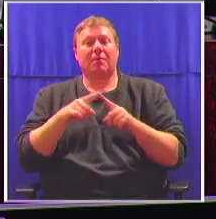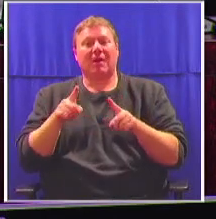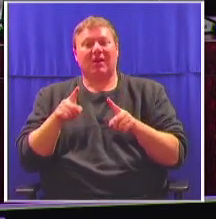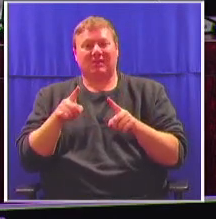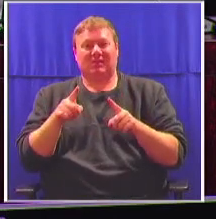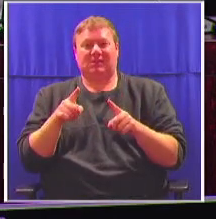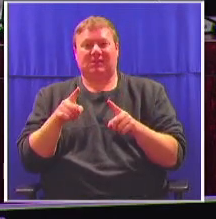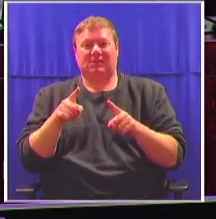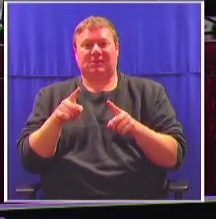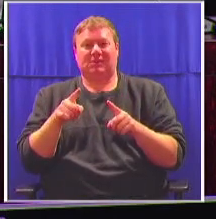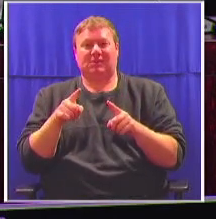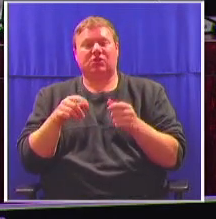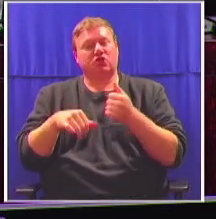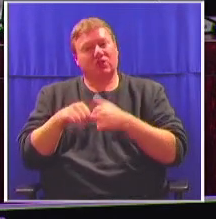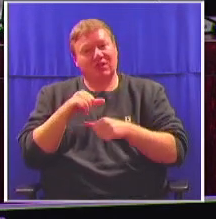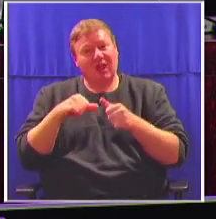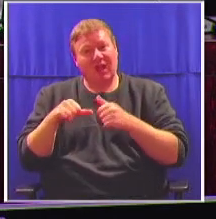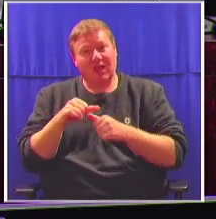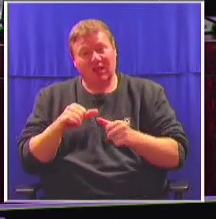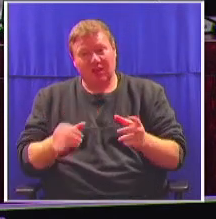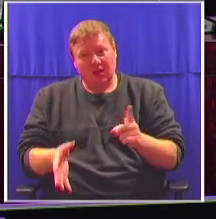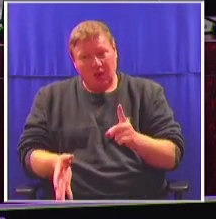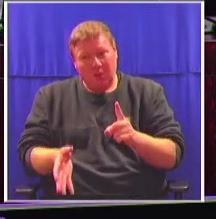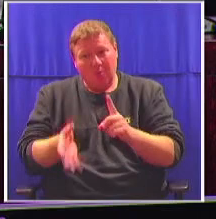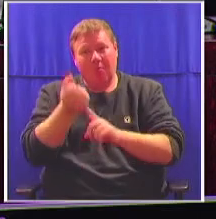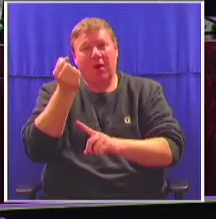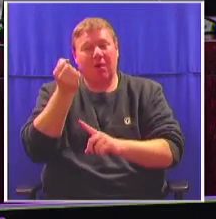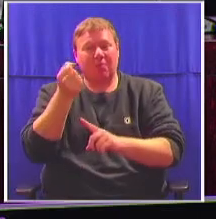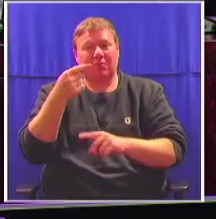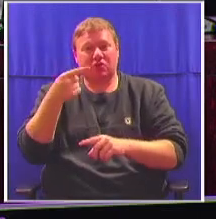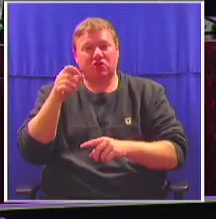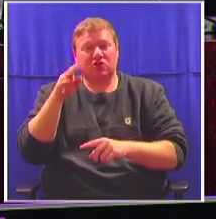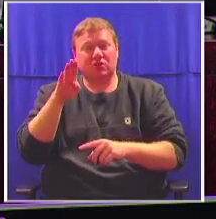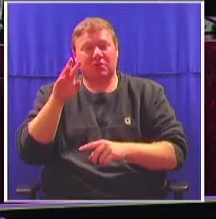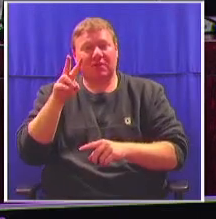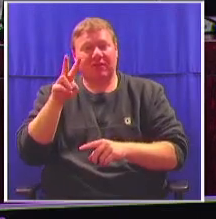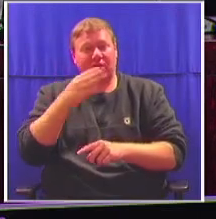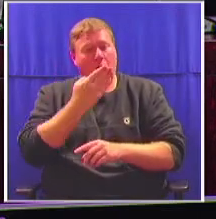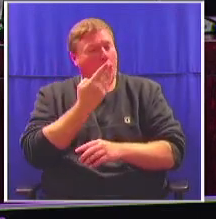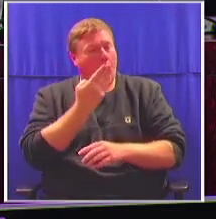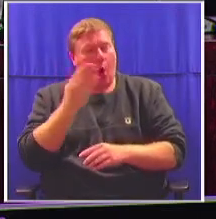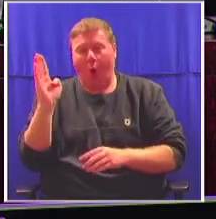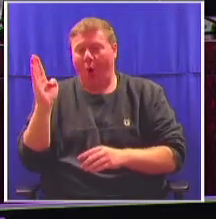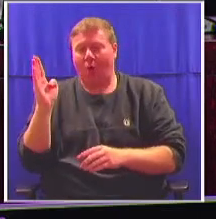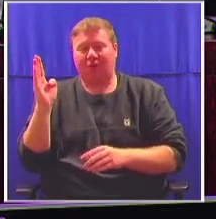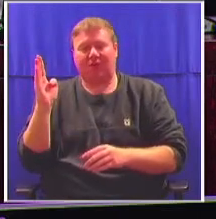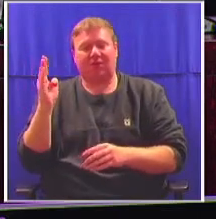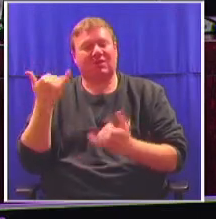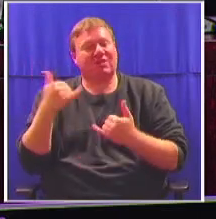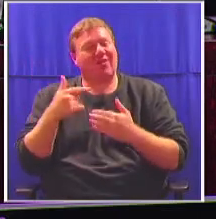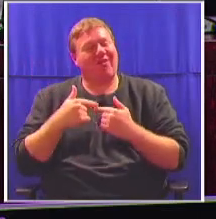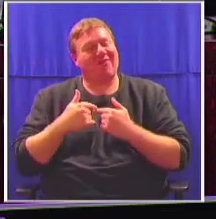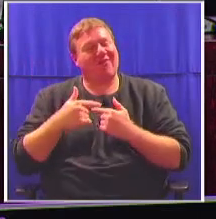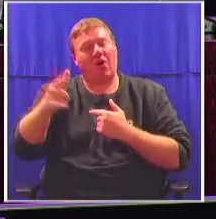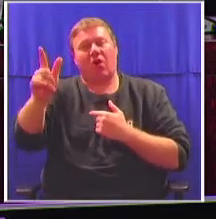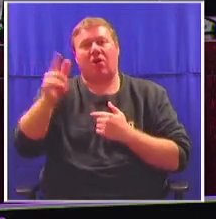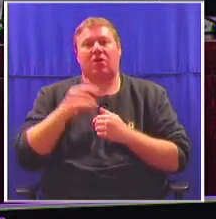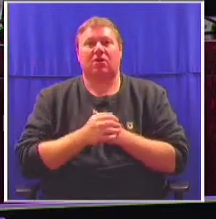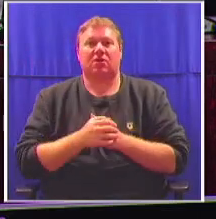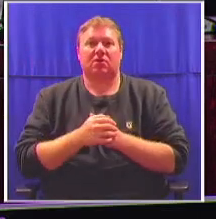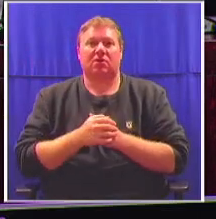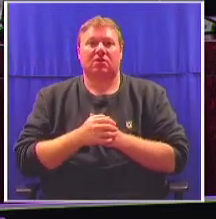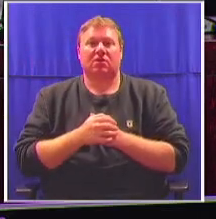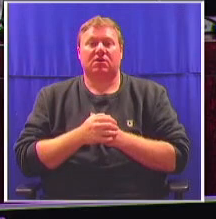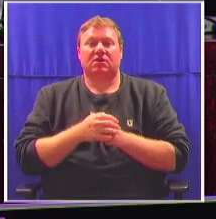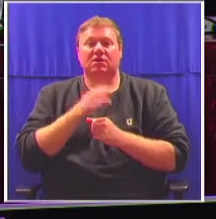a society where this scourge is eradicated. South Africans refuse to remain